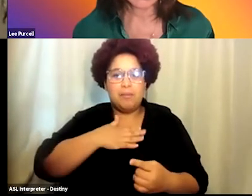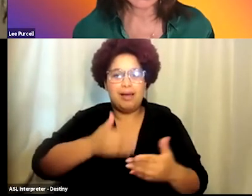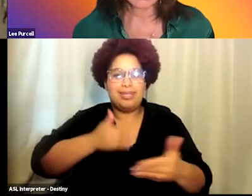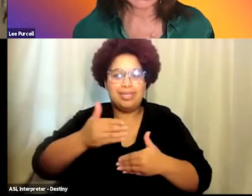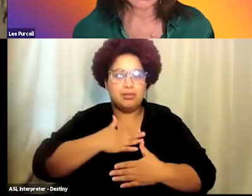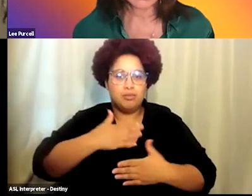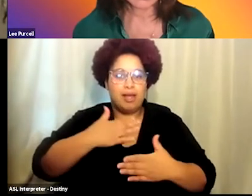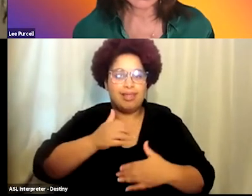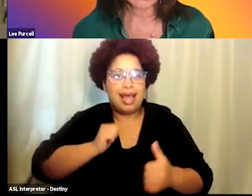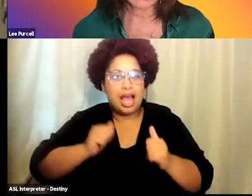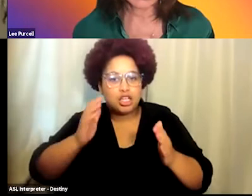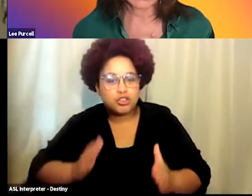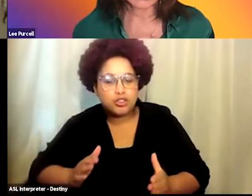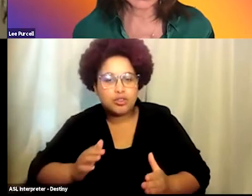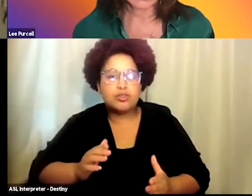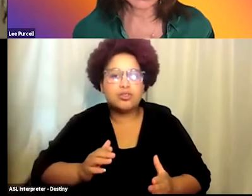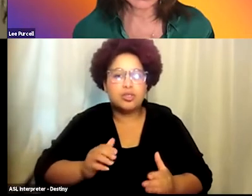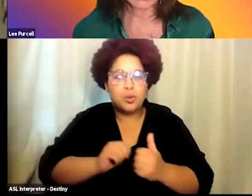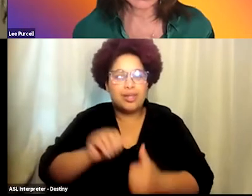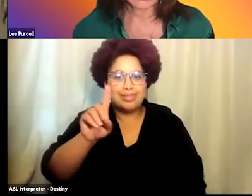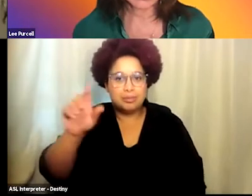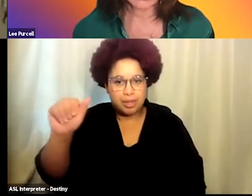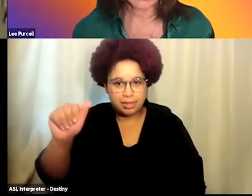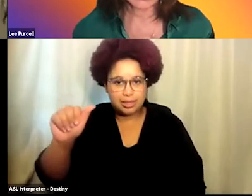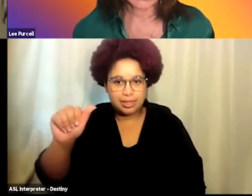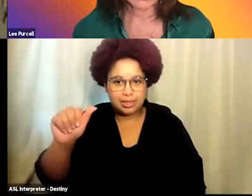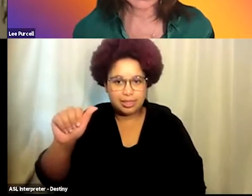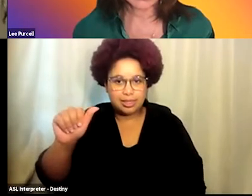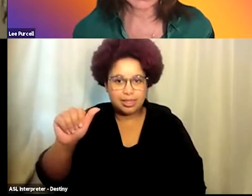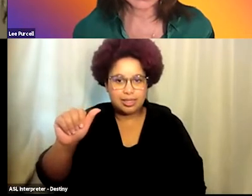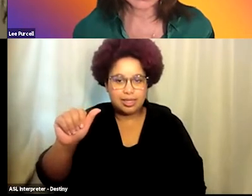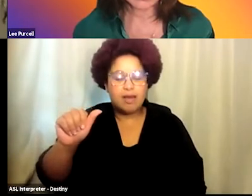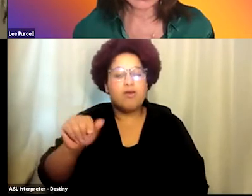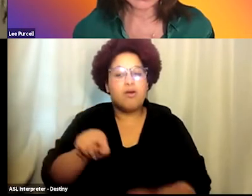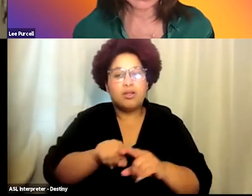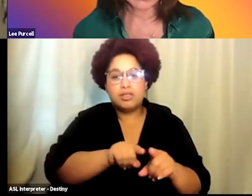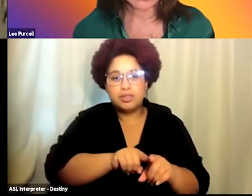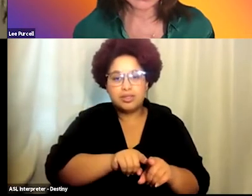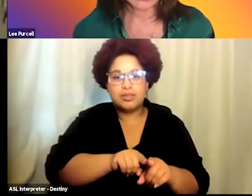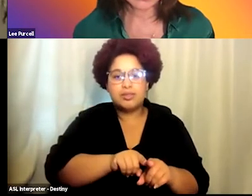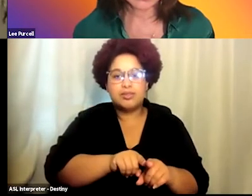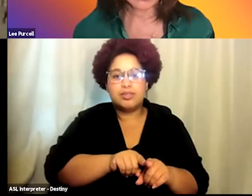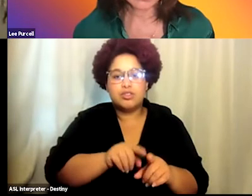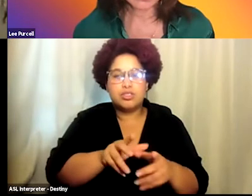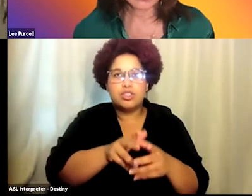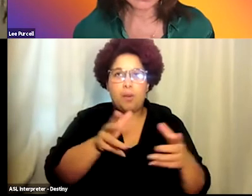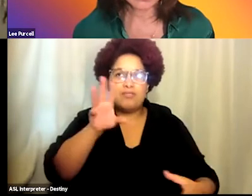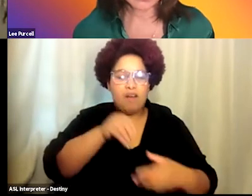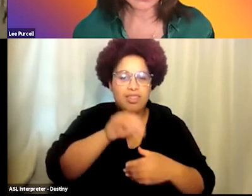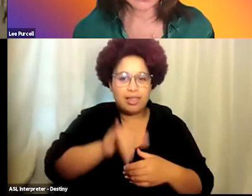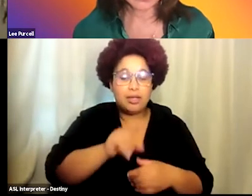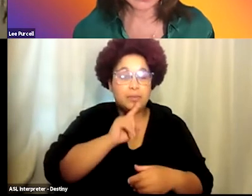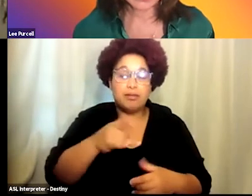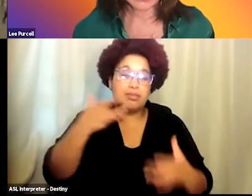about actors and actresses with disabilities and without, There's a lot to it, and I'm very